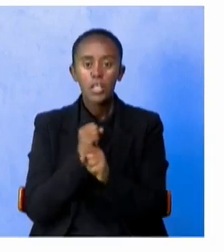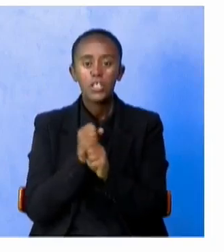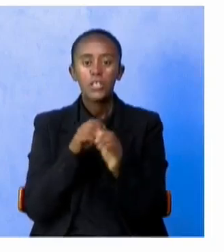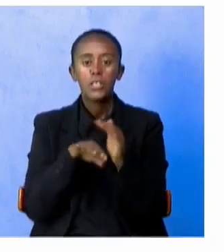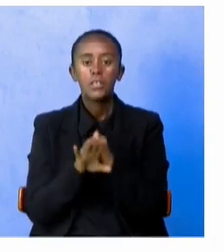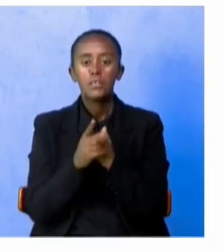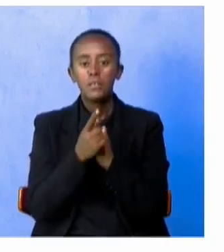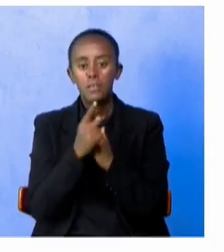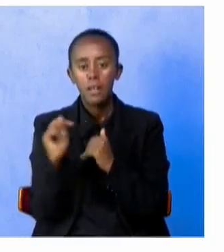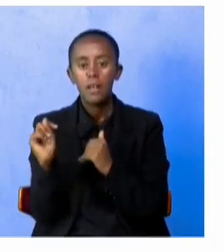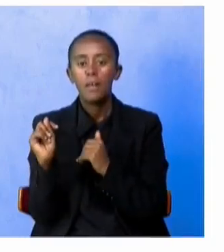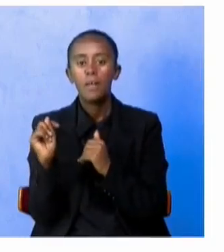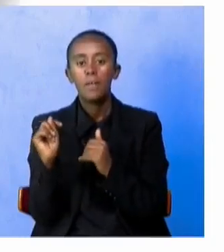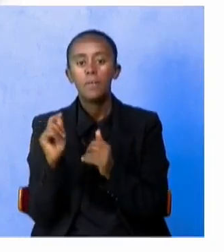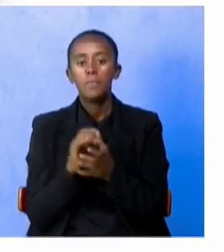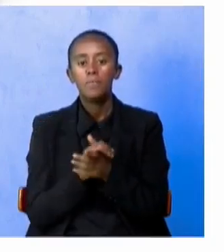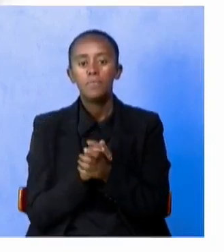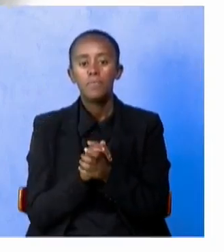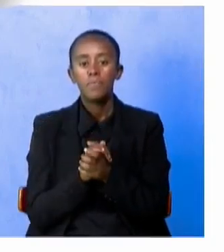recent